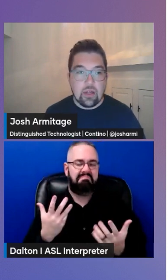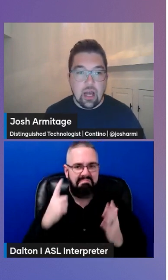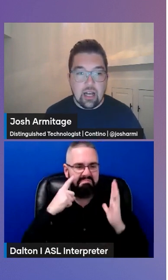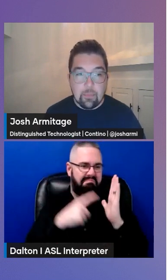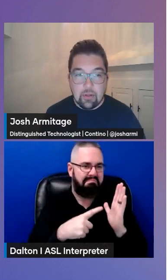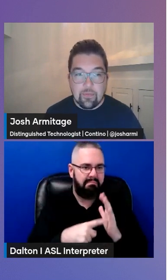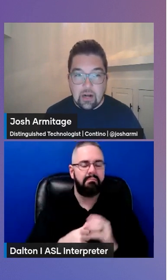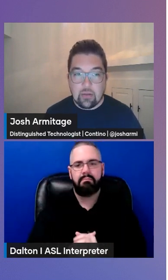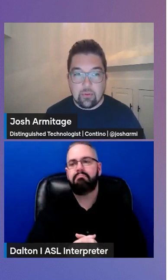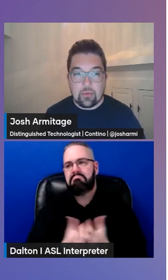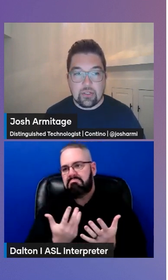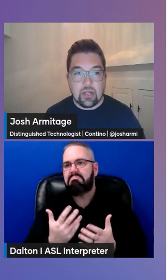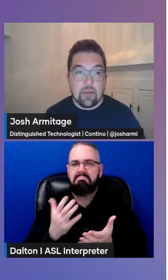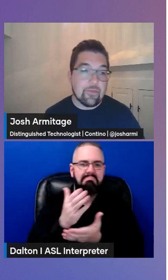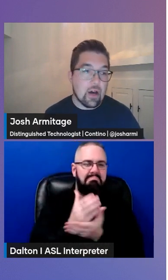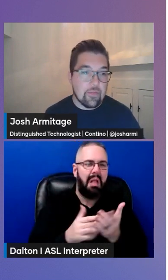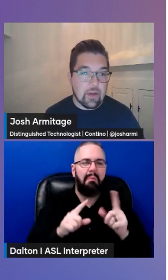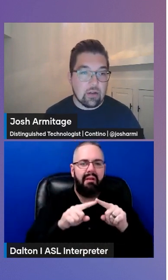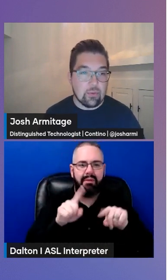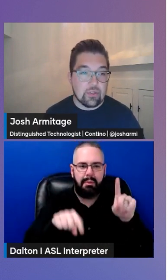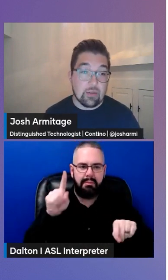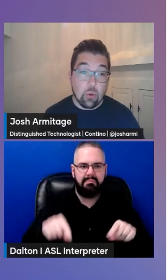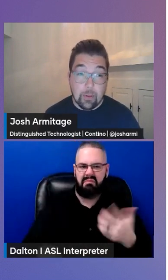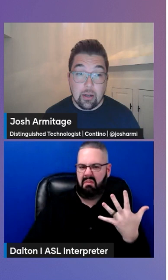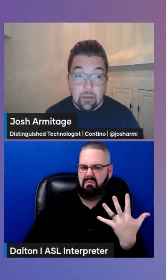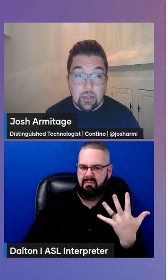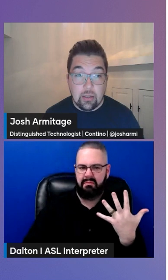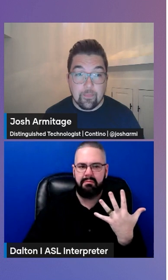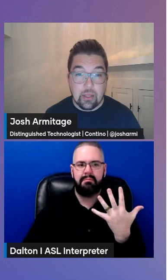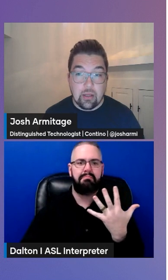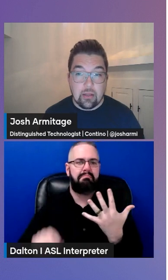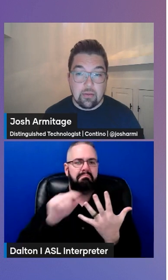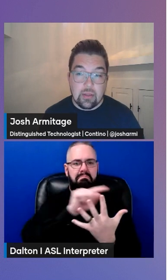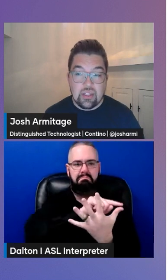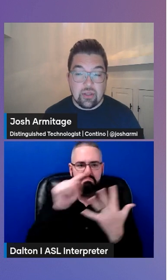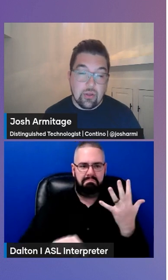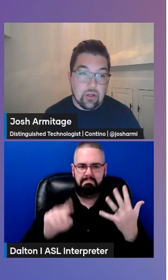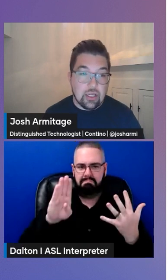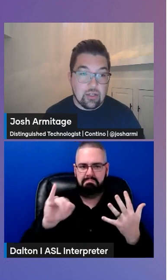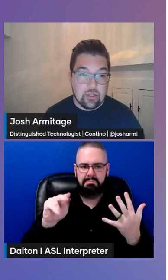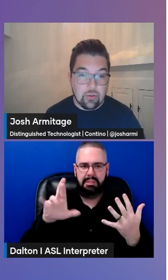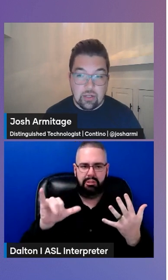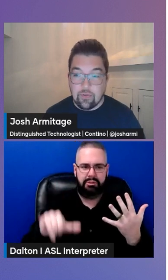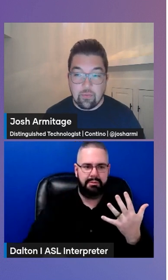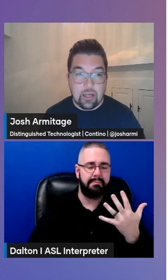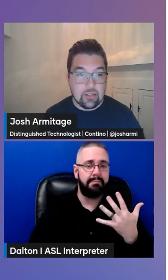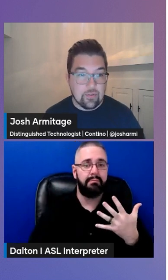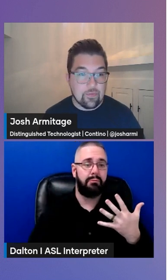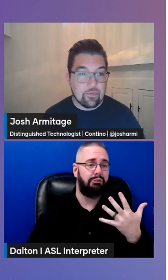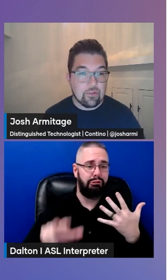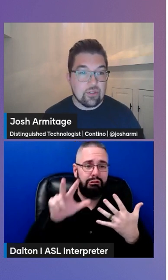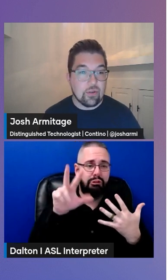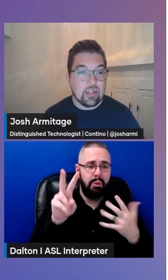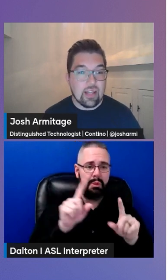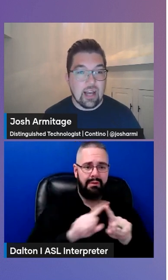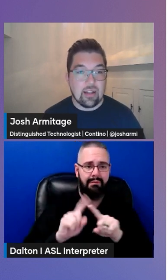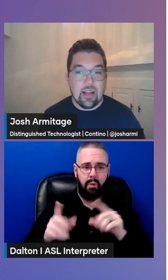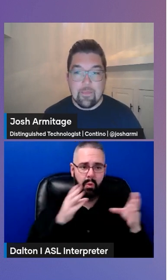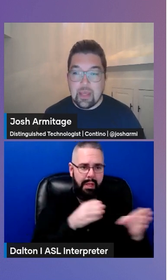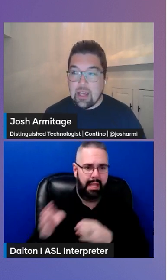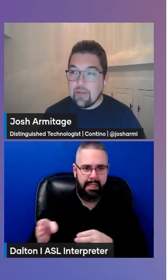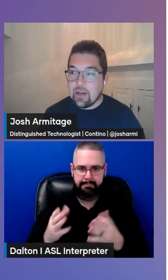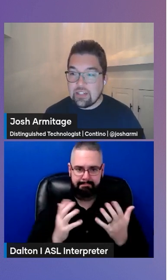have a couple of variables, I have 5 variables, they're all binary. There's 32 different ways of doing